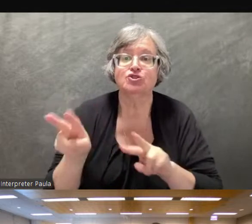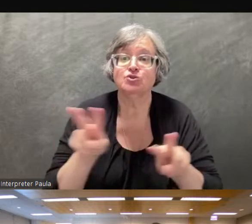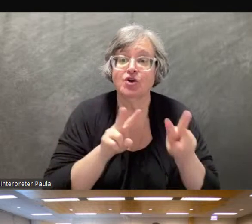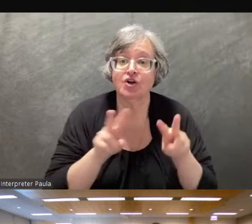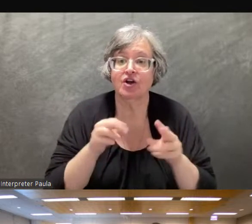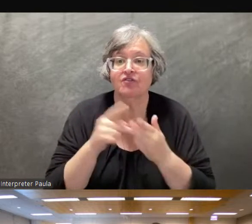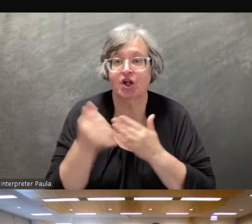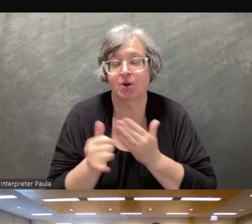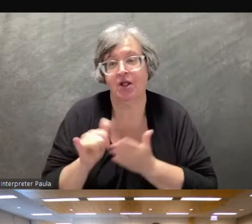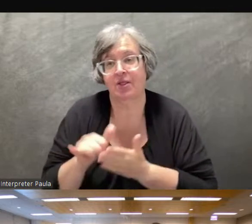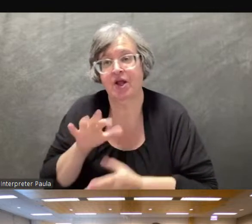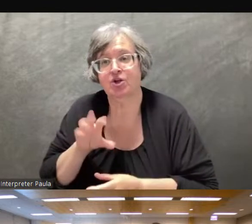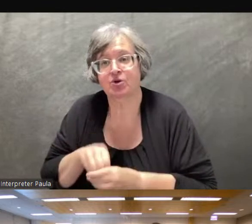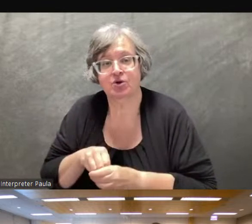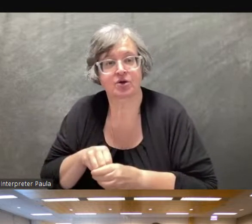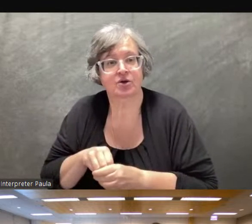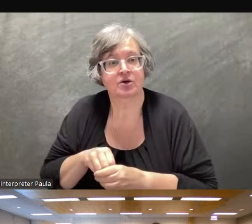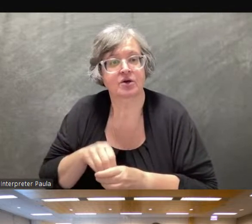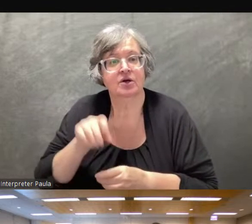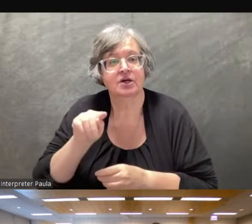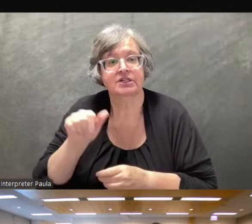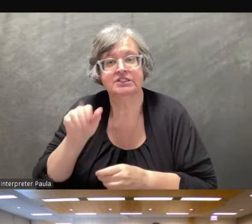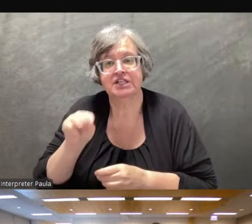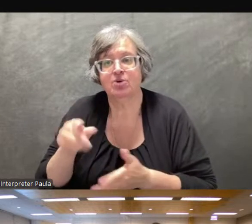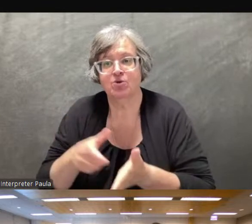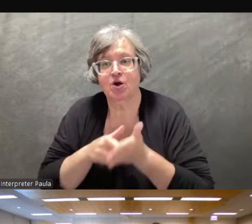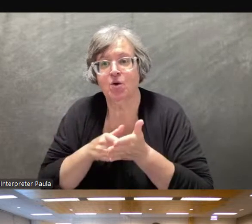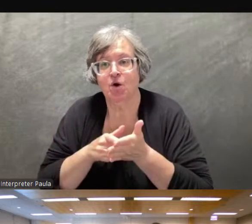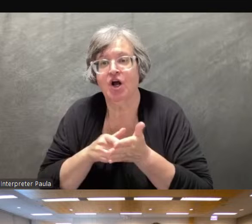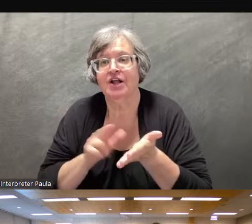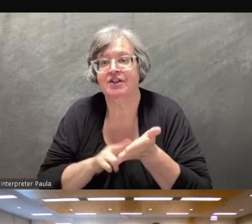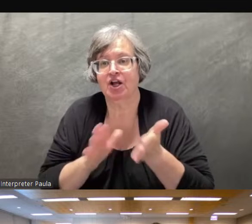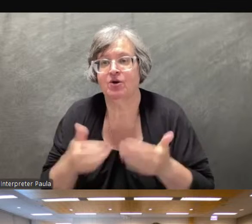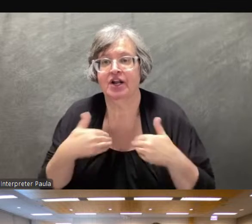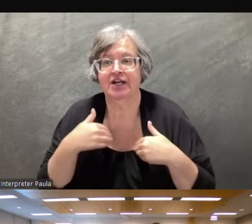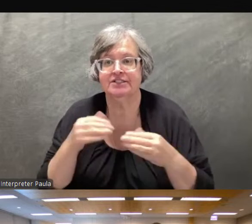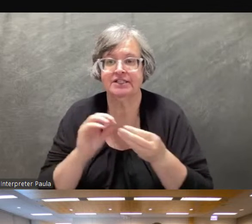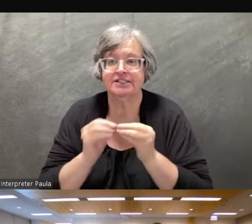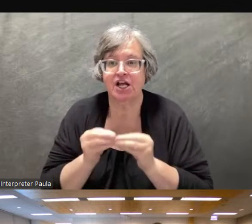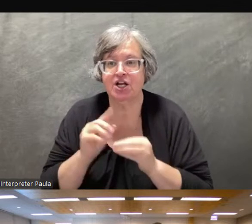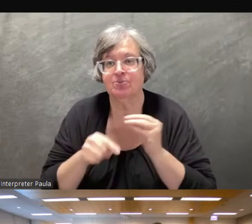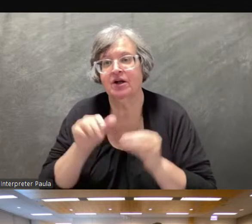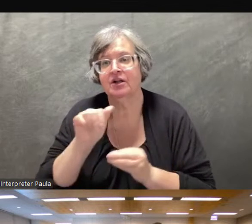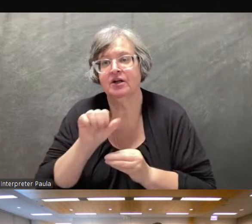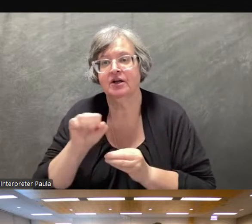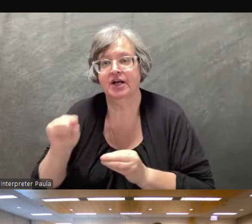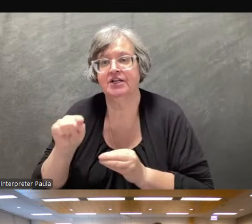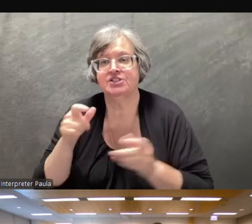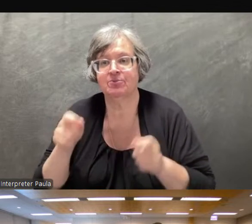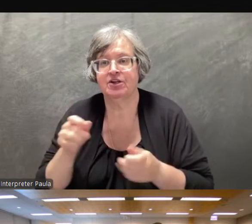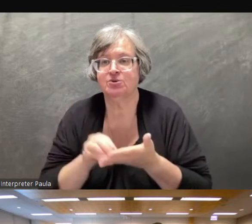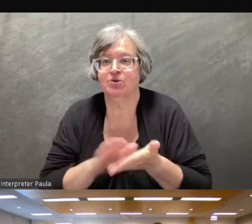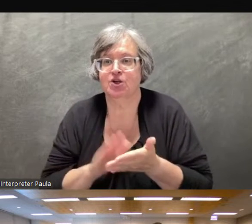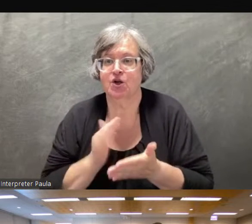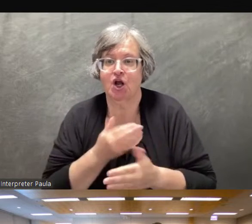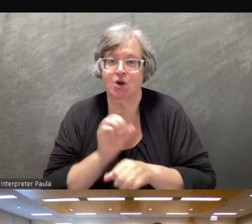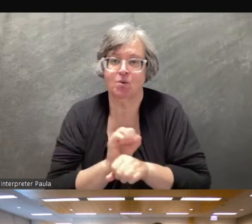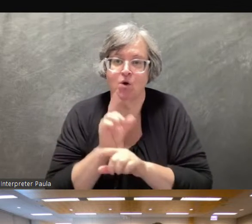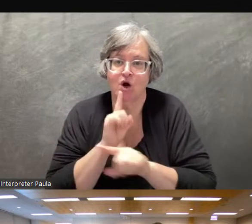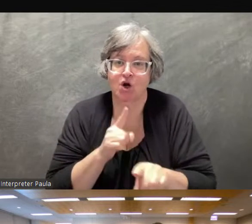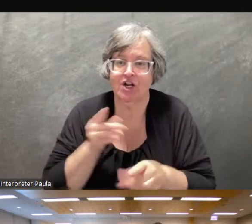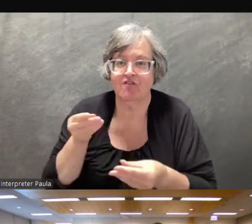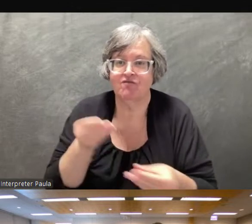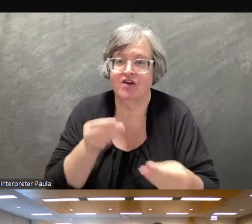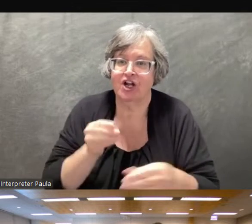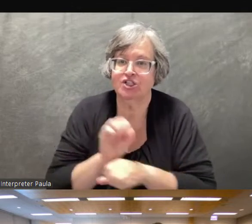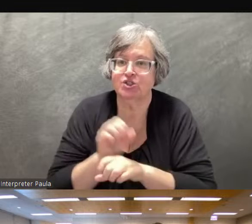actually included a TAM requirement where the contractor puts together a bunch of data about asset management that goes into our work order systems, gets fed into our work order piece.